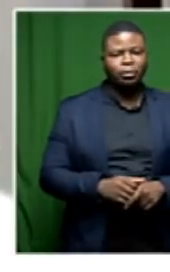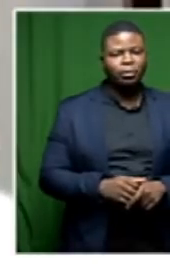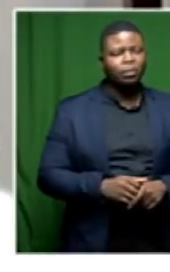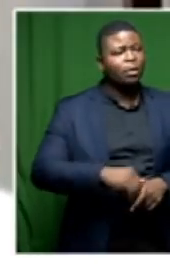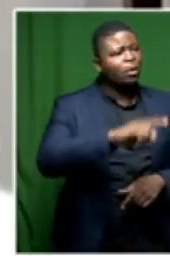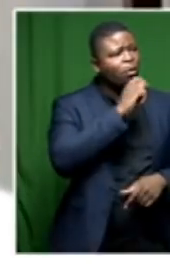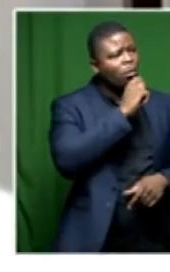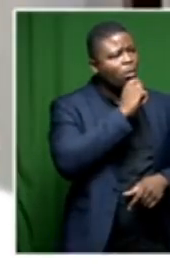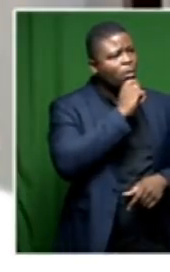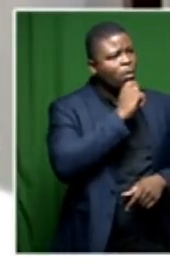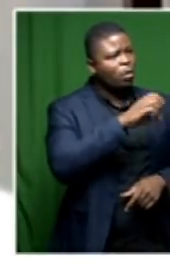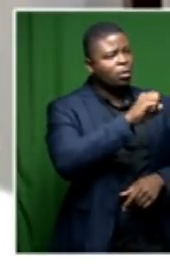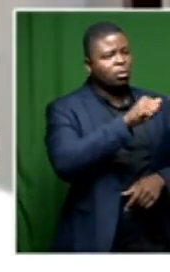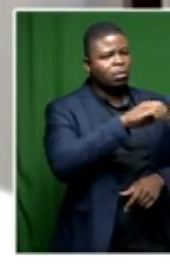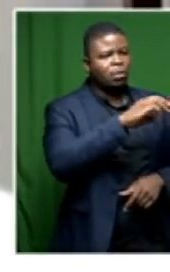committee